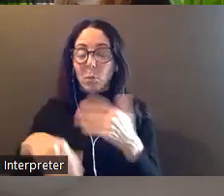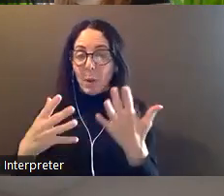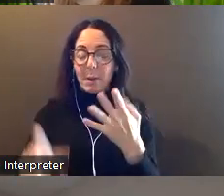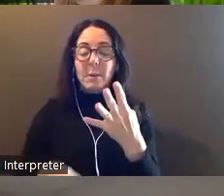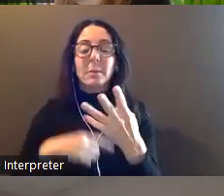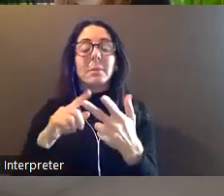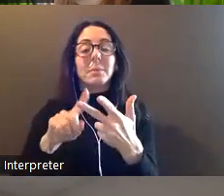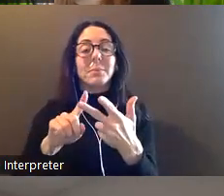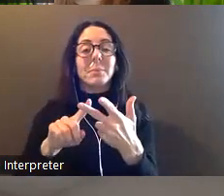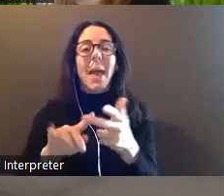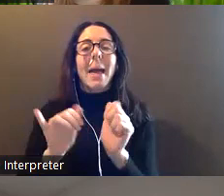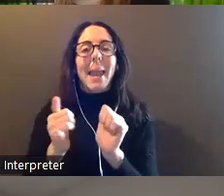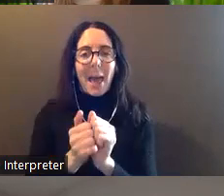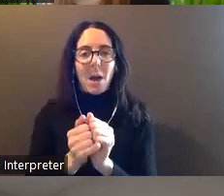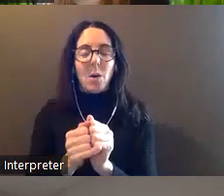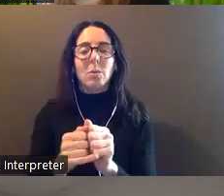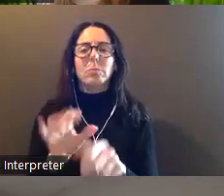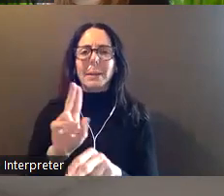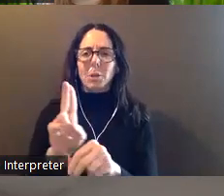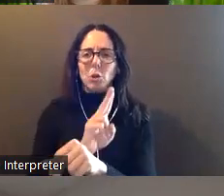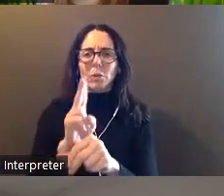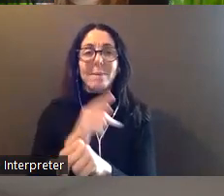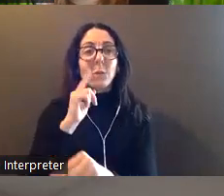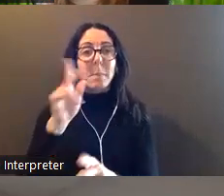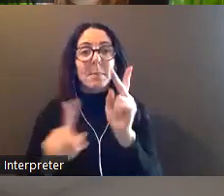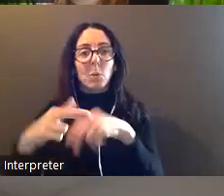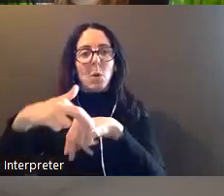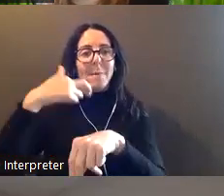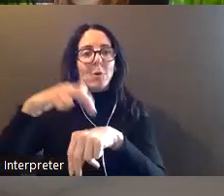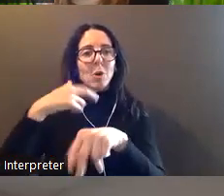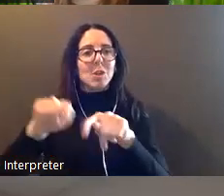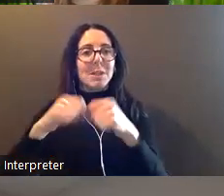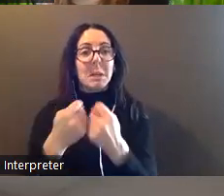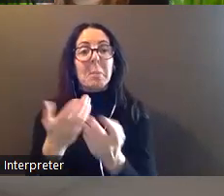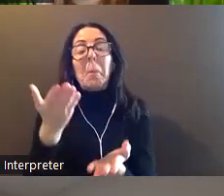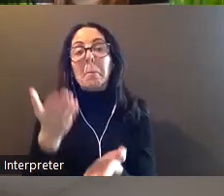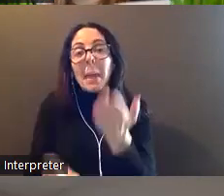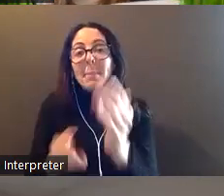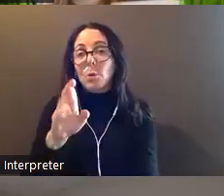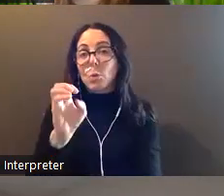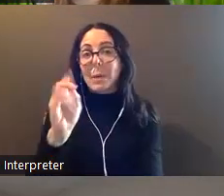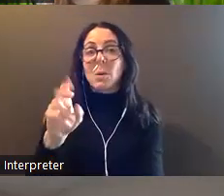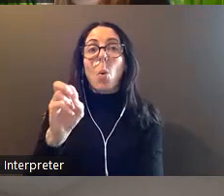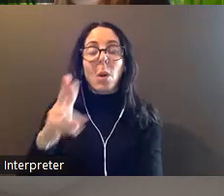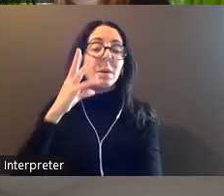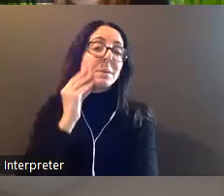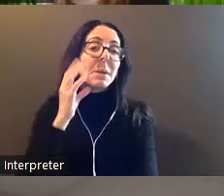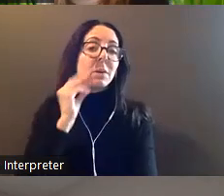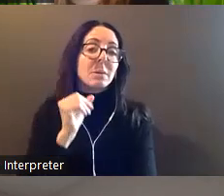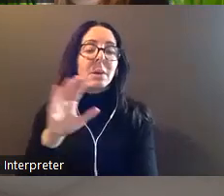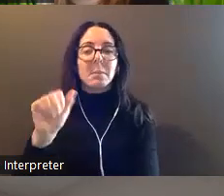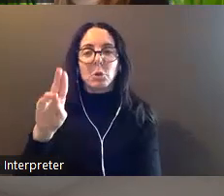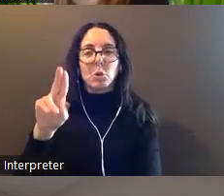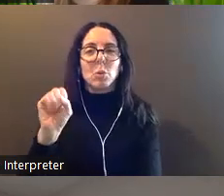use them together to support people referred to our teams who may be at risk of or may be experiencing elder